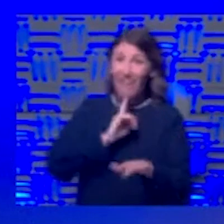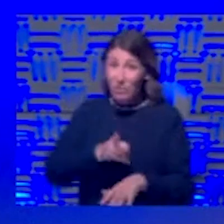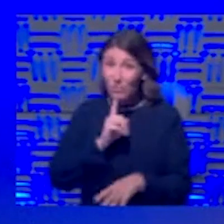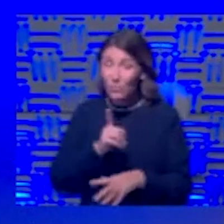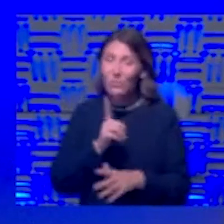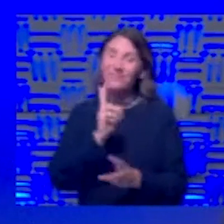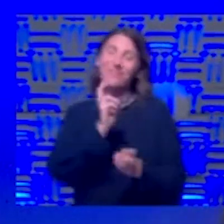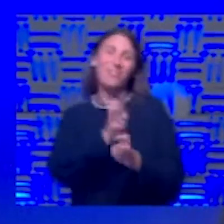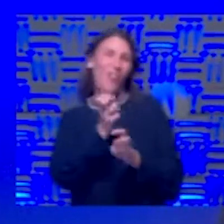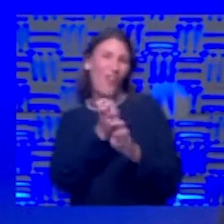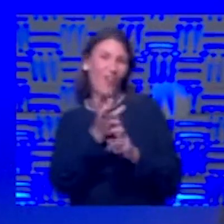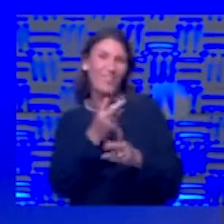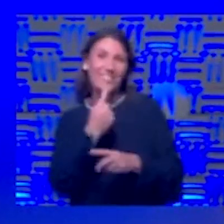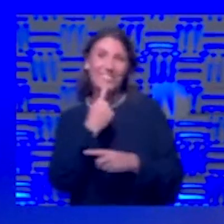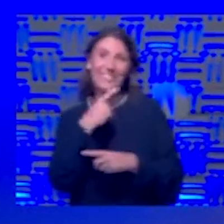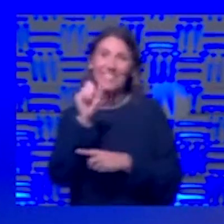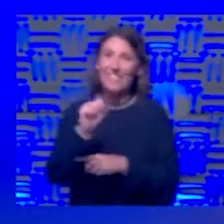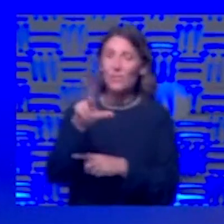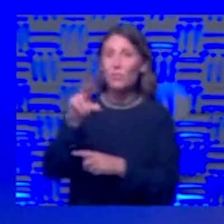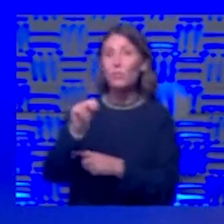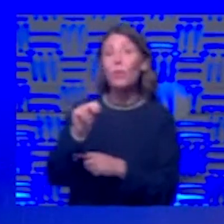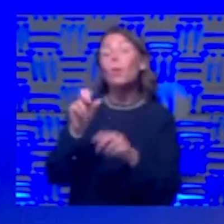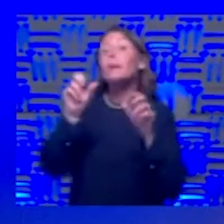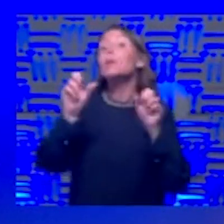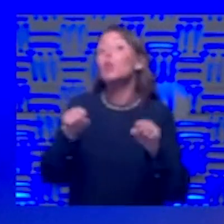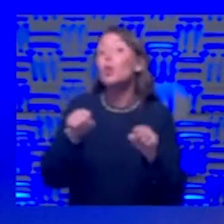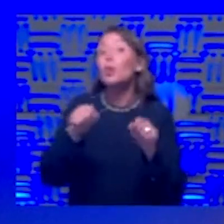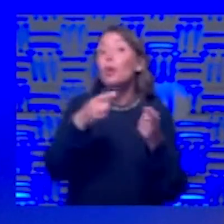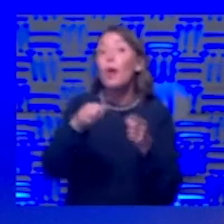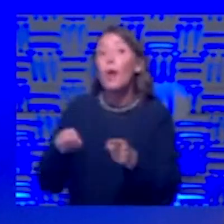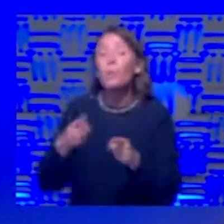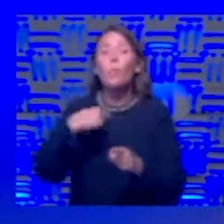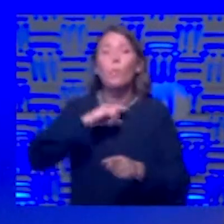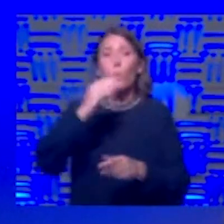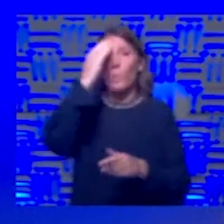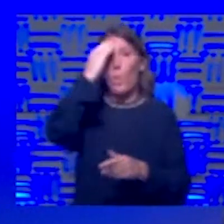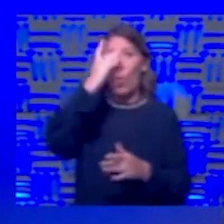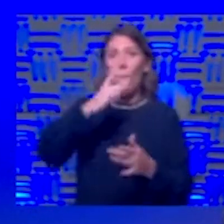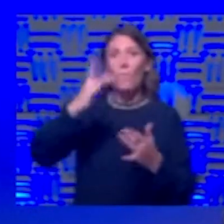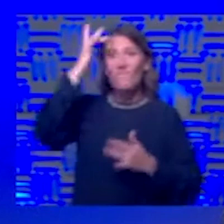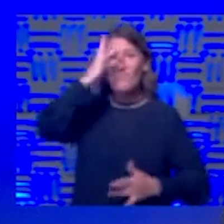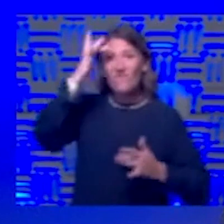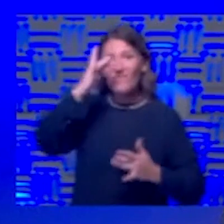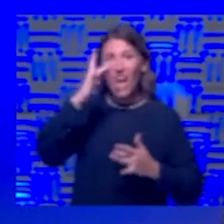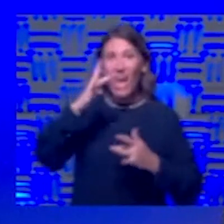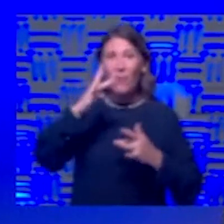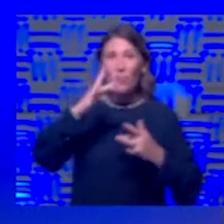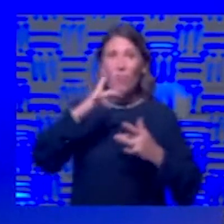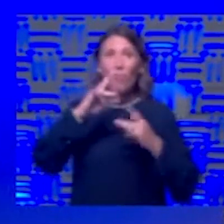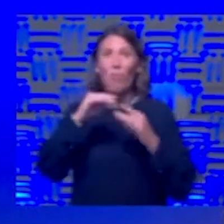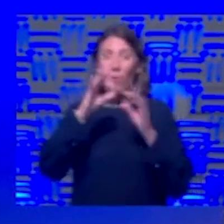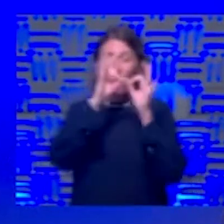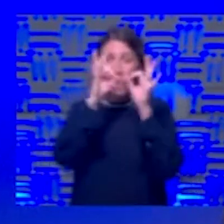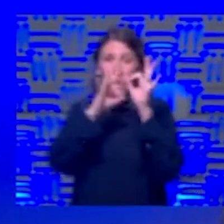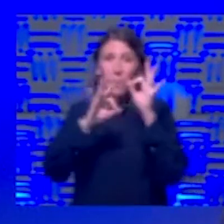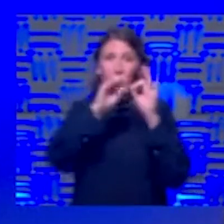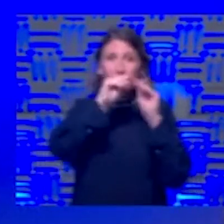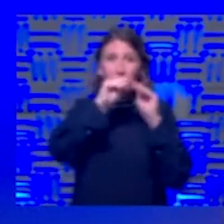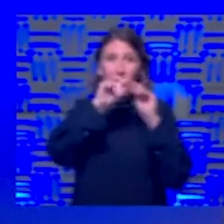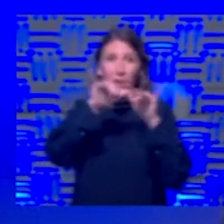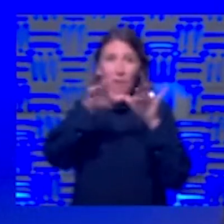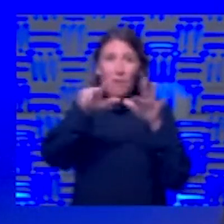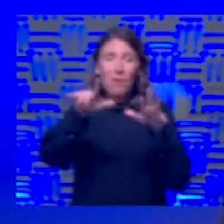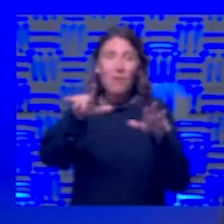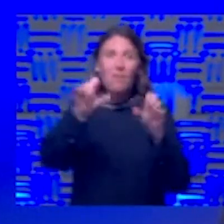that any spread of that, it certainly could happen, and we know that viral particles can be detected in